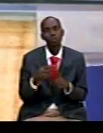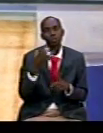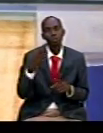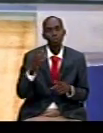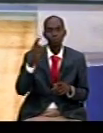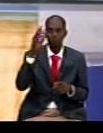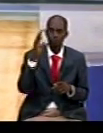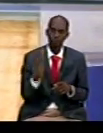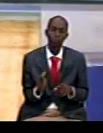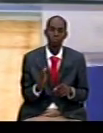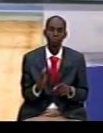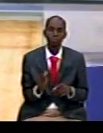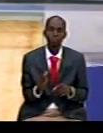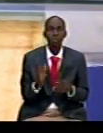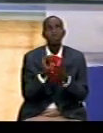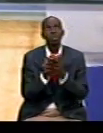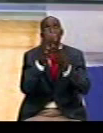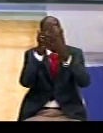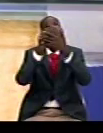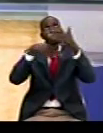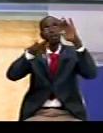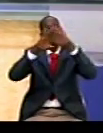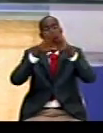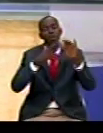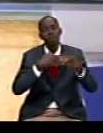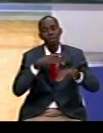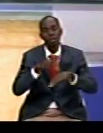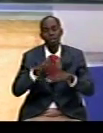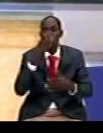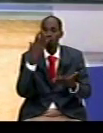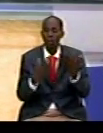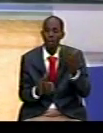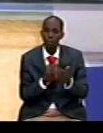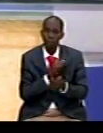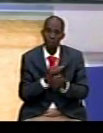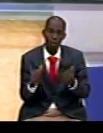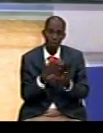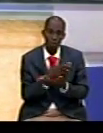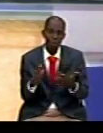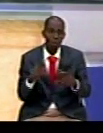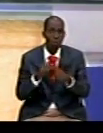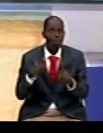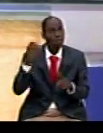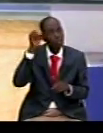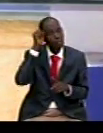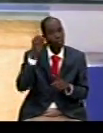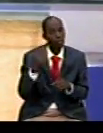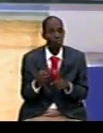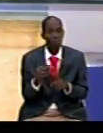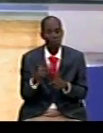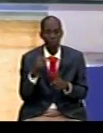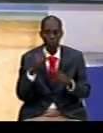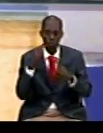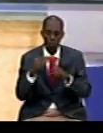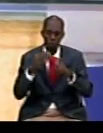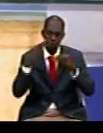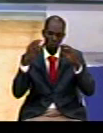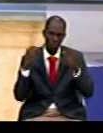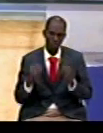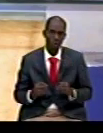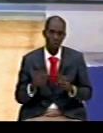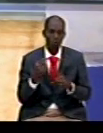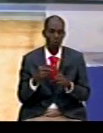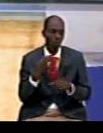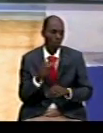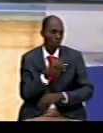God. That heaven and earth may pass away, but his word, the word of power, the word